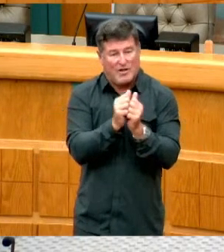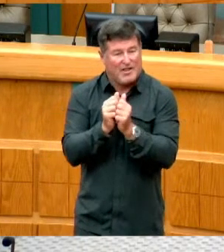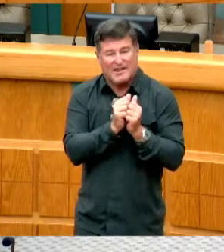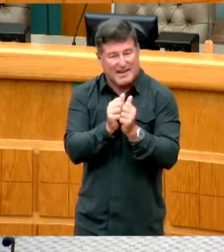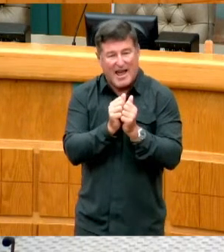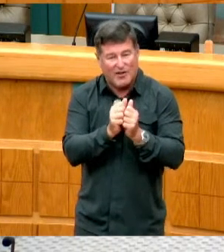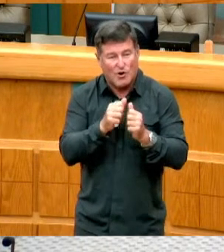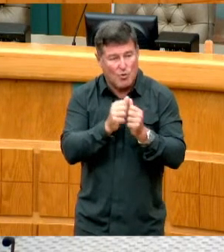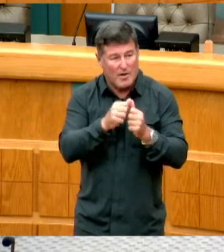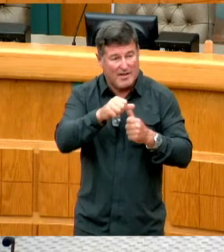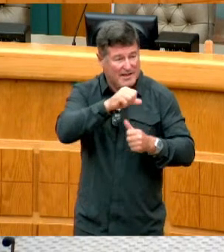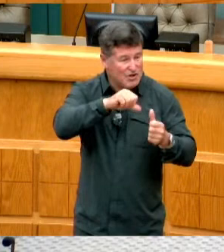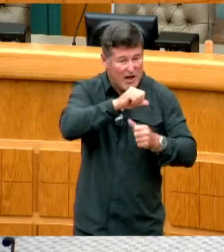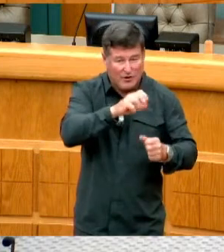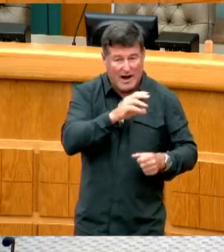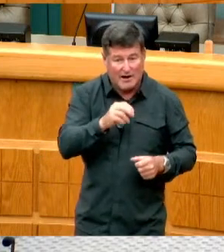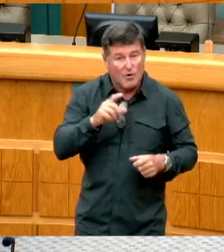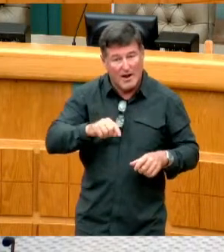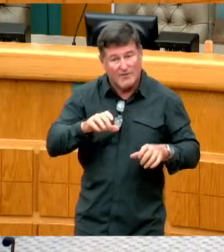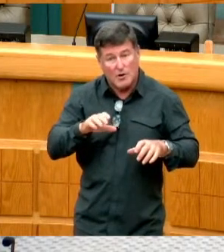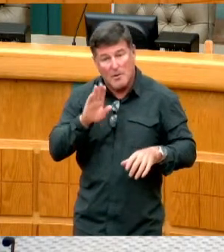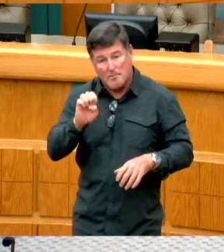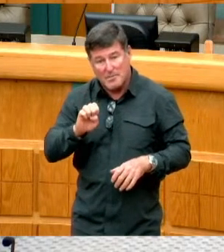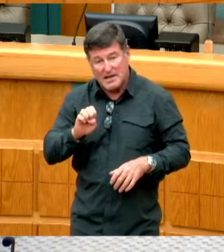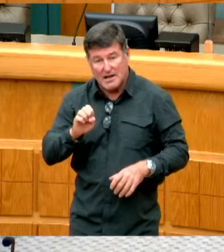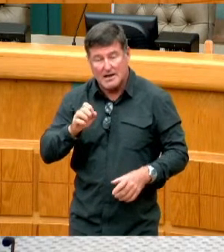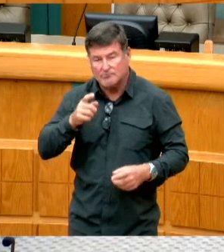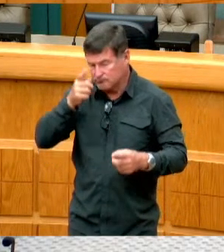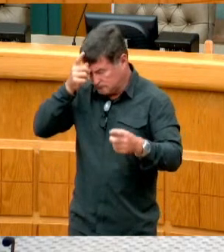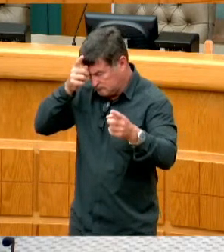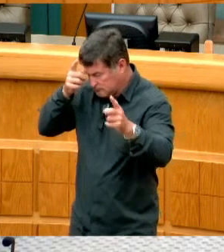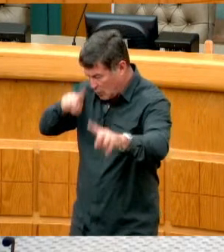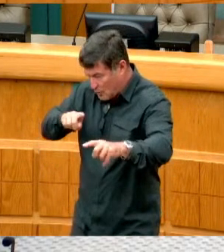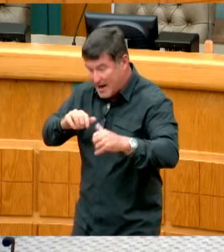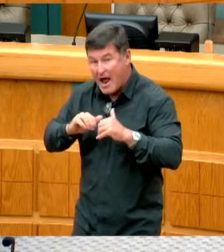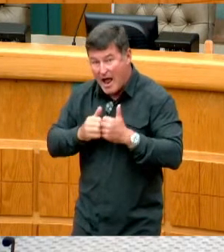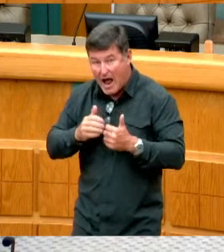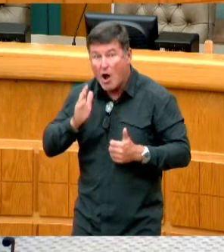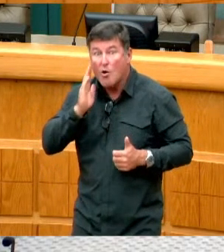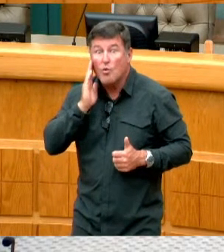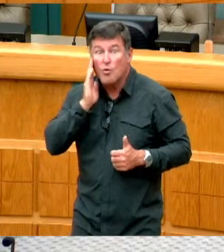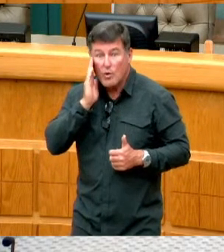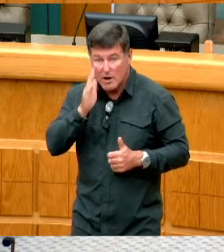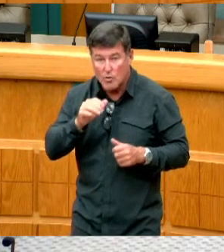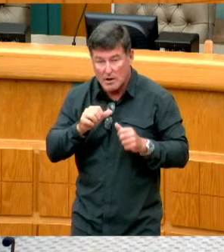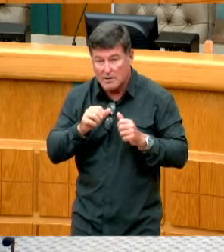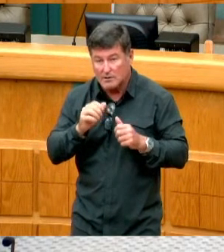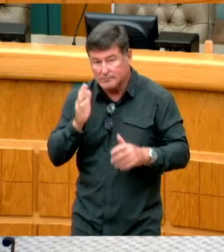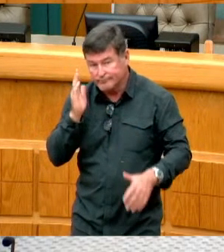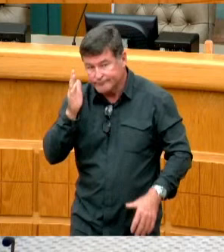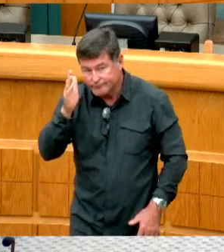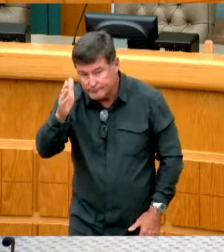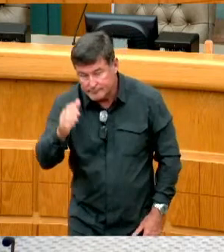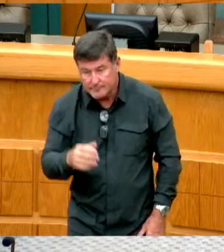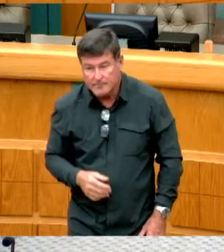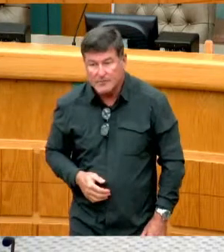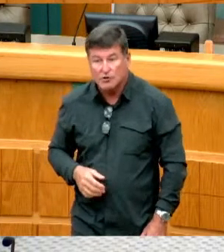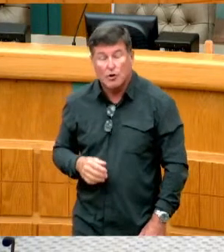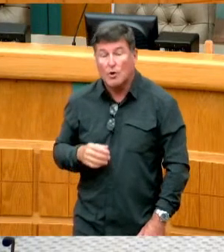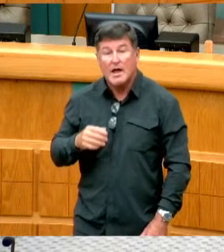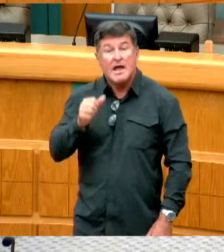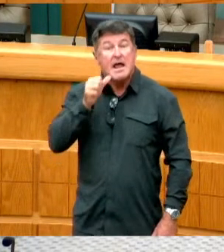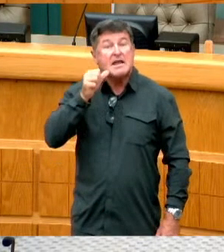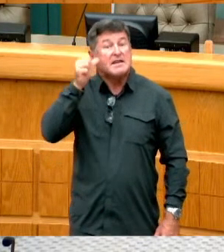sense and a way that's unified. So let me turn to the people who were in those